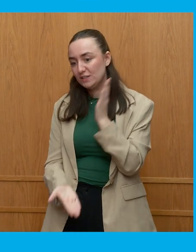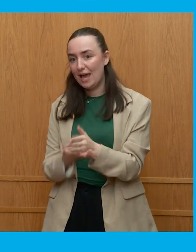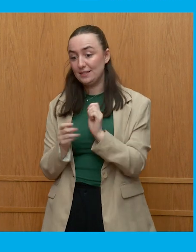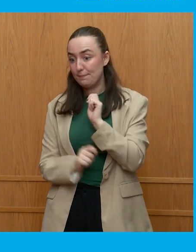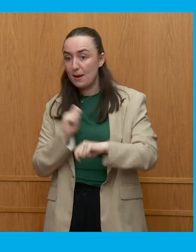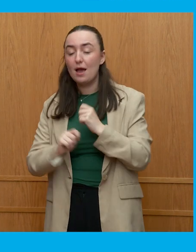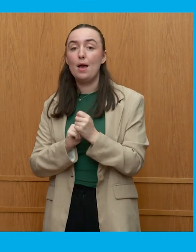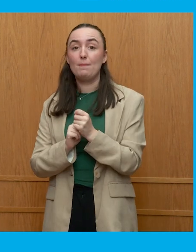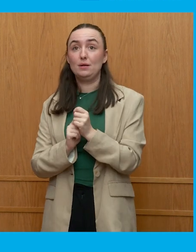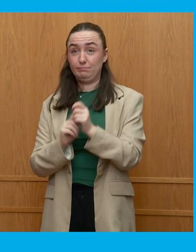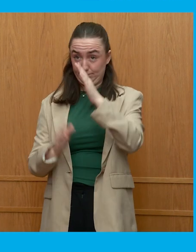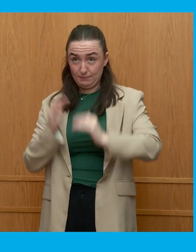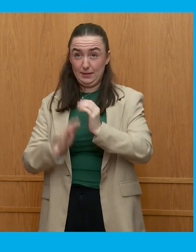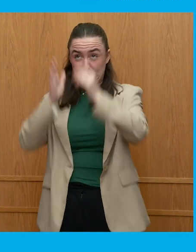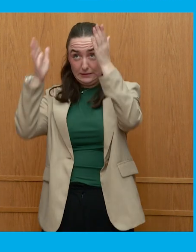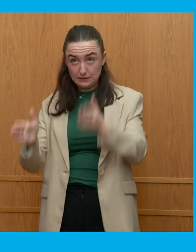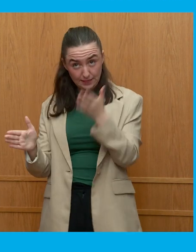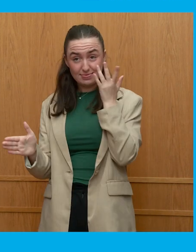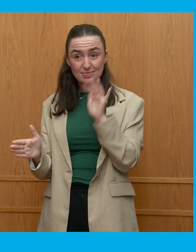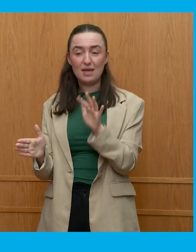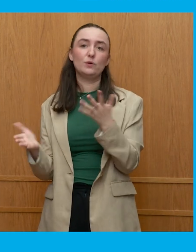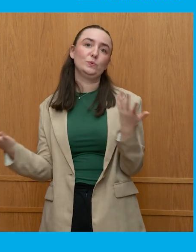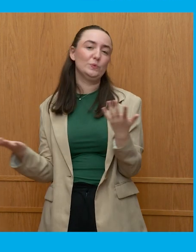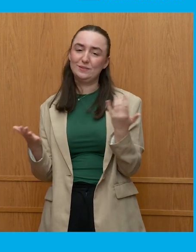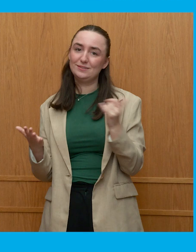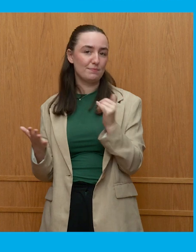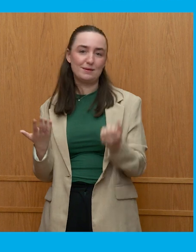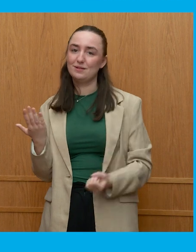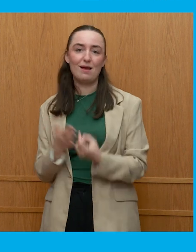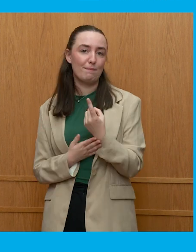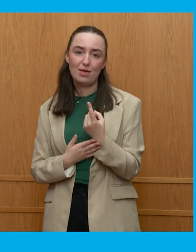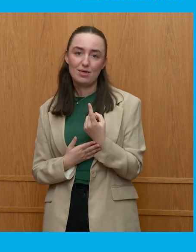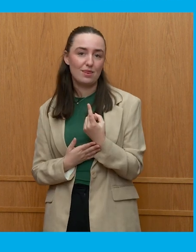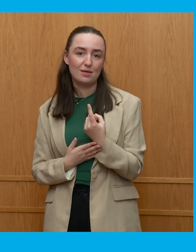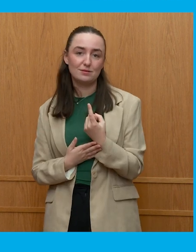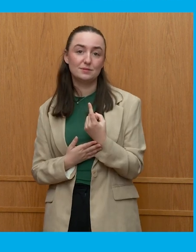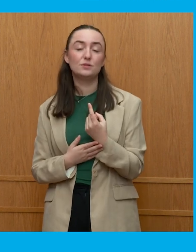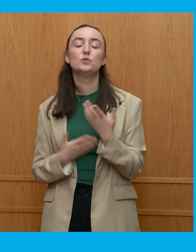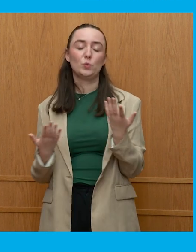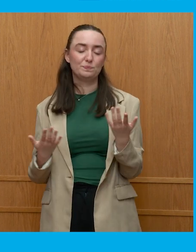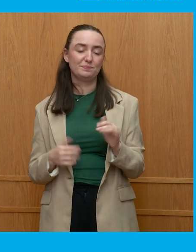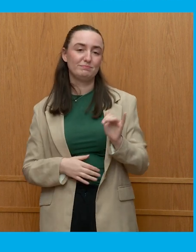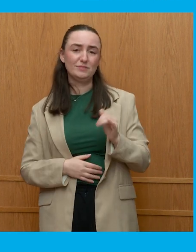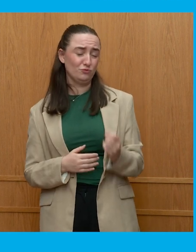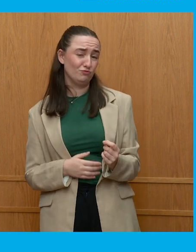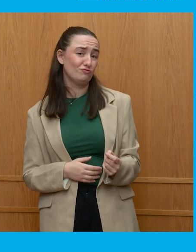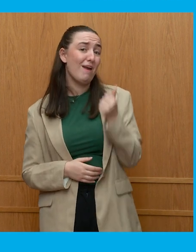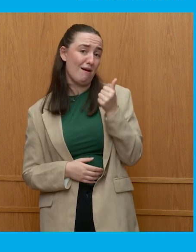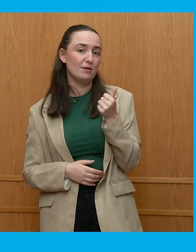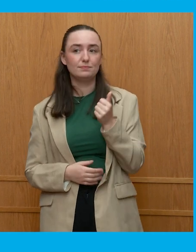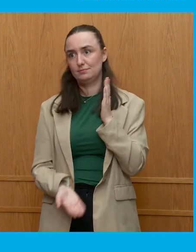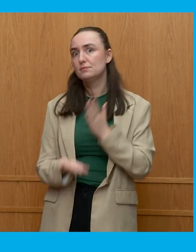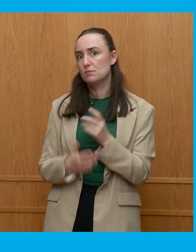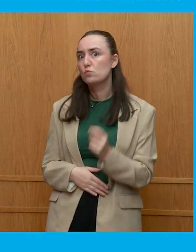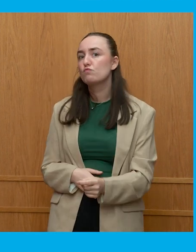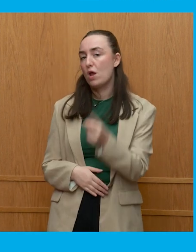know, that actually means you get what you hope for in architectural terms out of a competition. It's rare. It's very rare. Yeah. Now